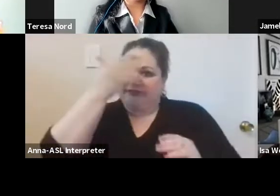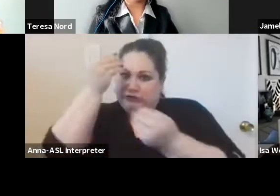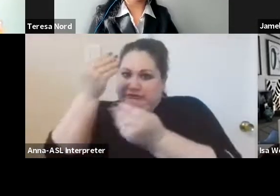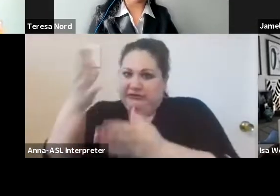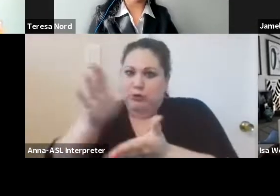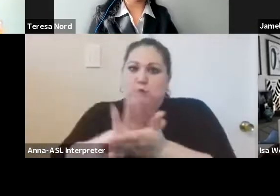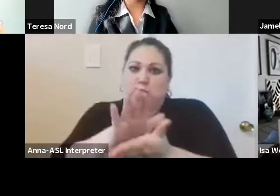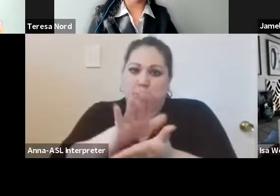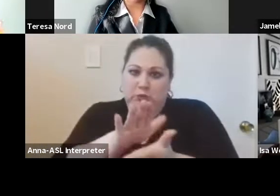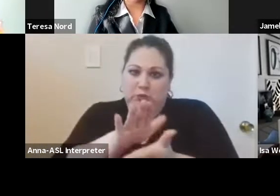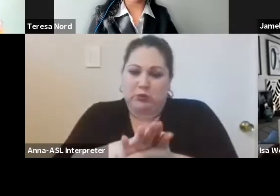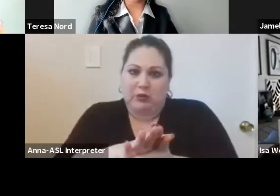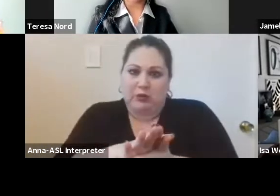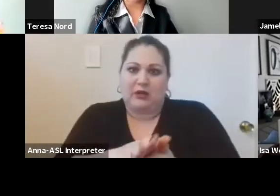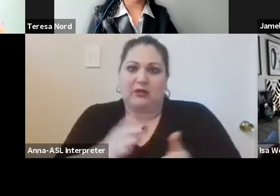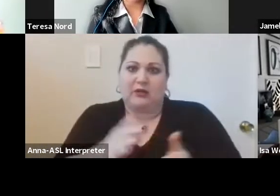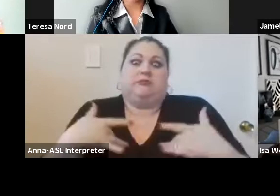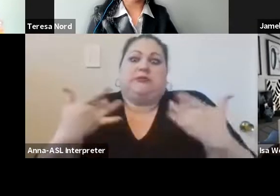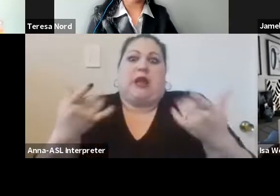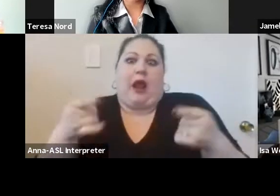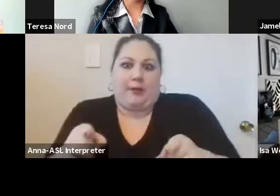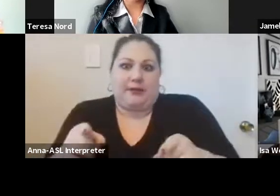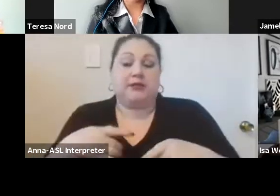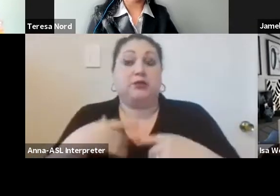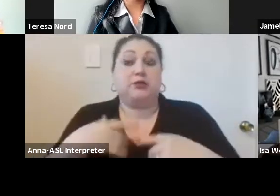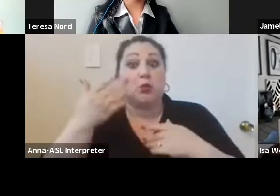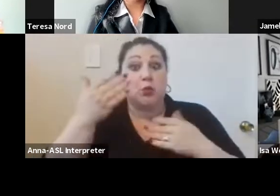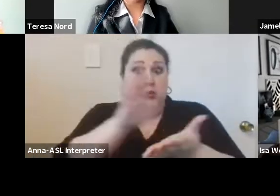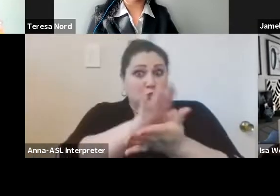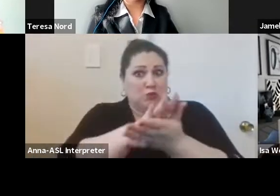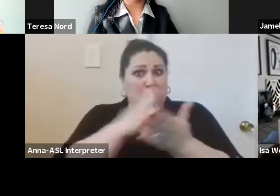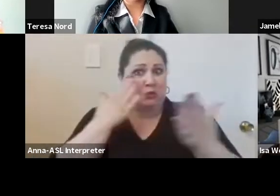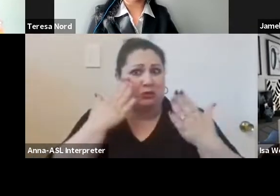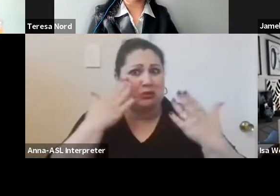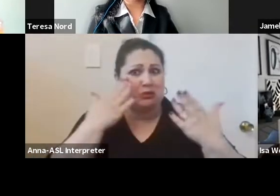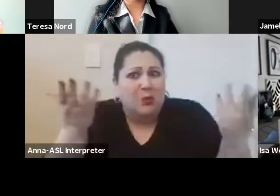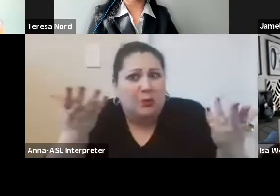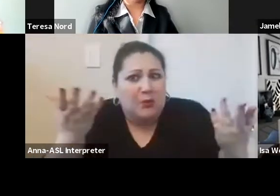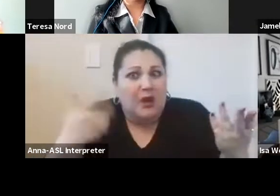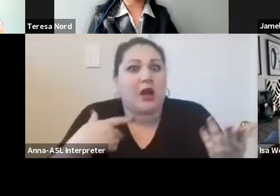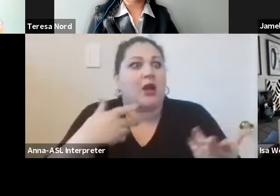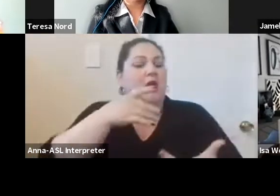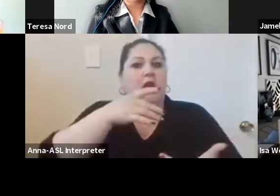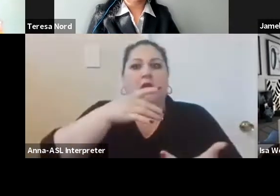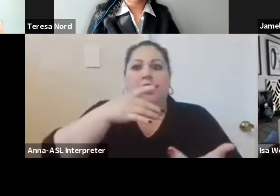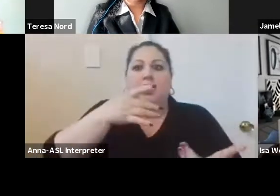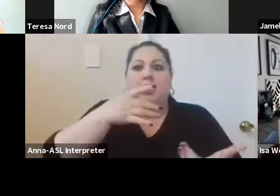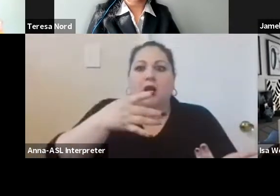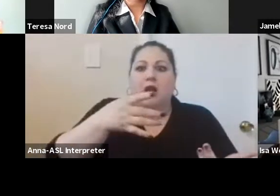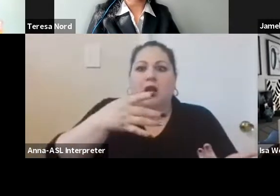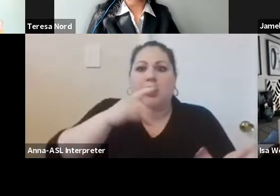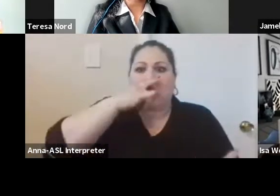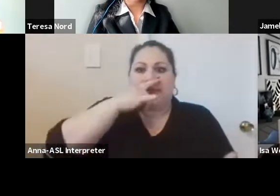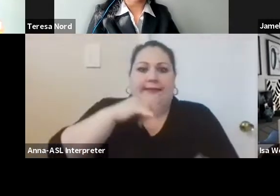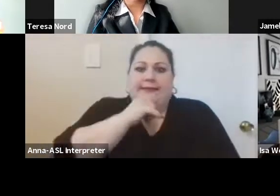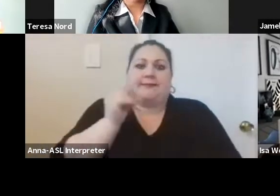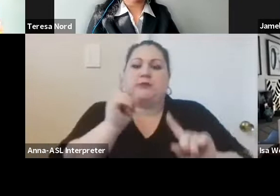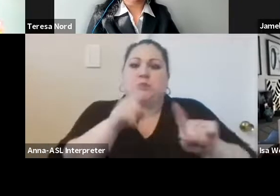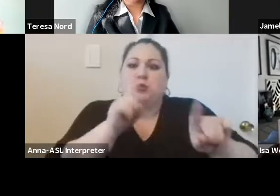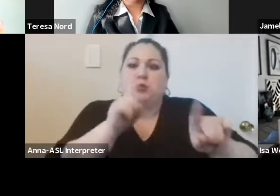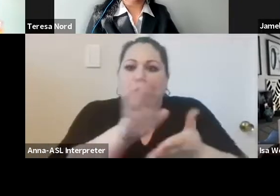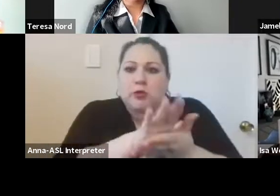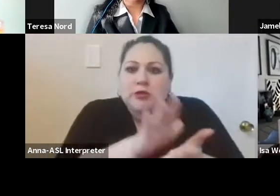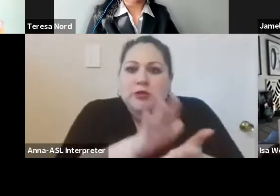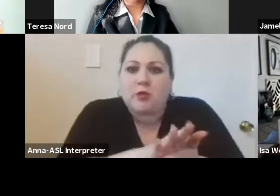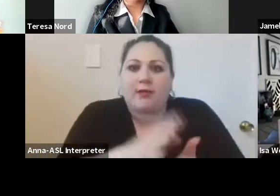was happening. So they really, all the school knew was that they had a missing child and a missing mom. And when I got out